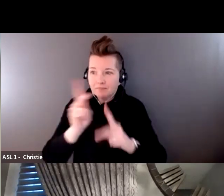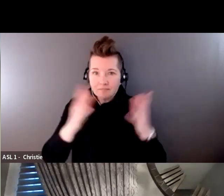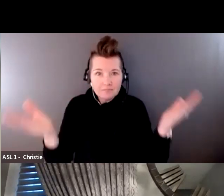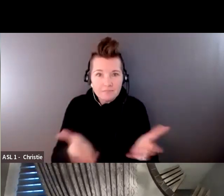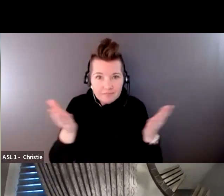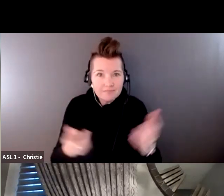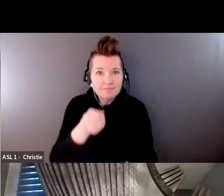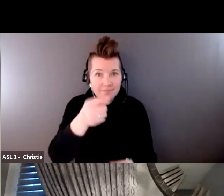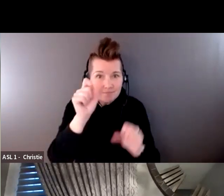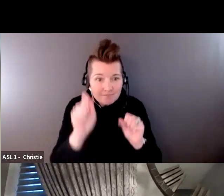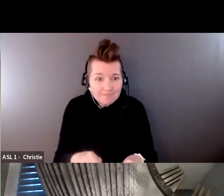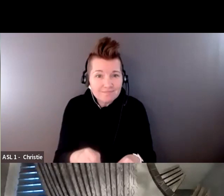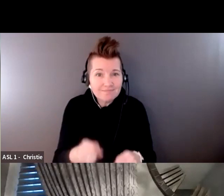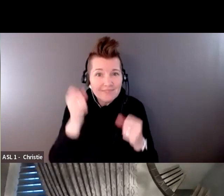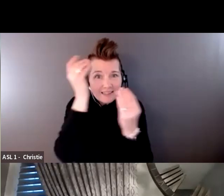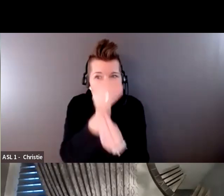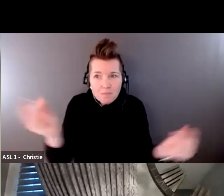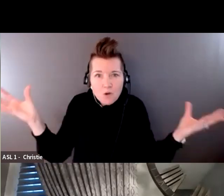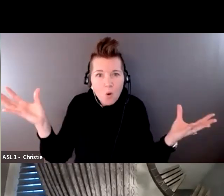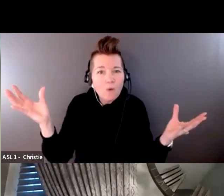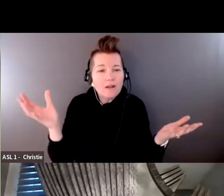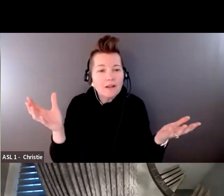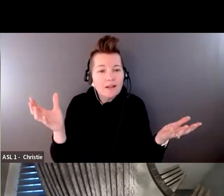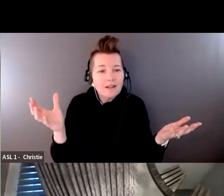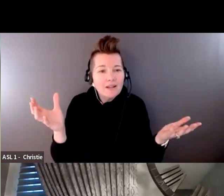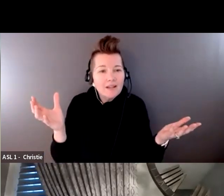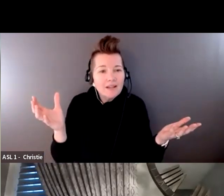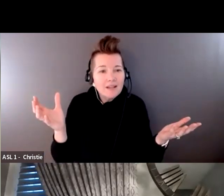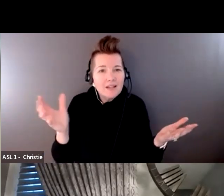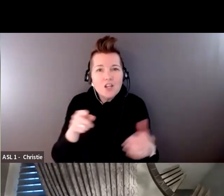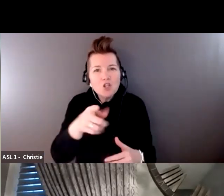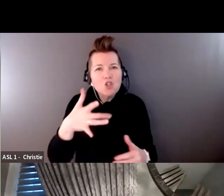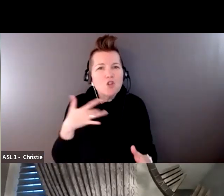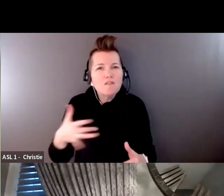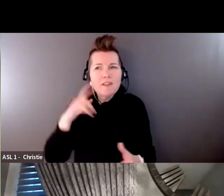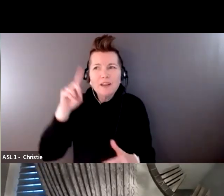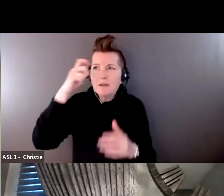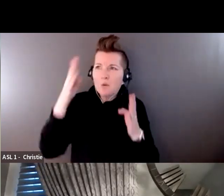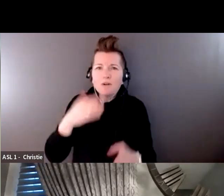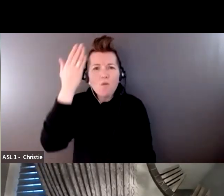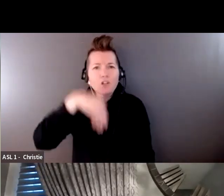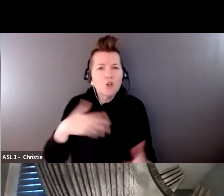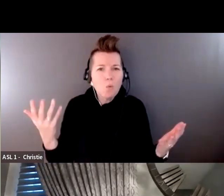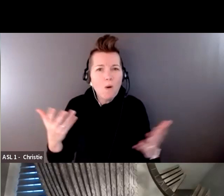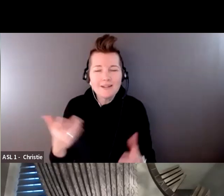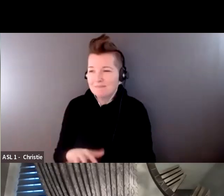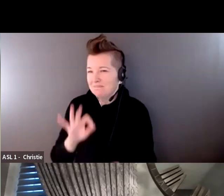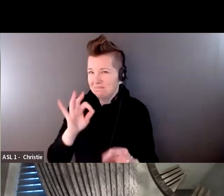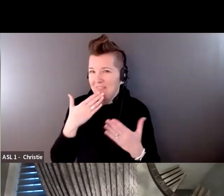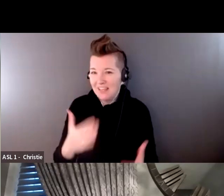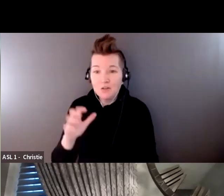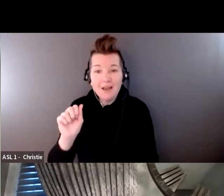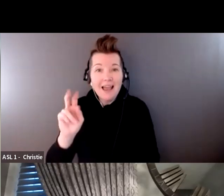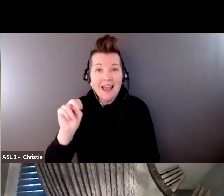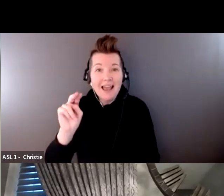to let them know what is it that sometimes is overlooked within Excellent. the community. Anna, you have